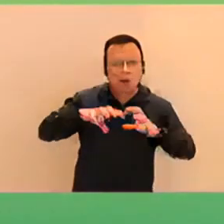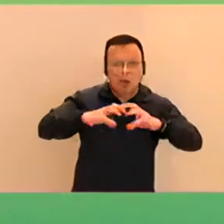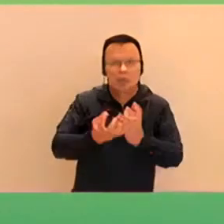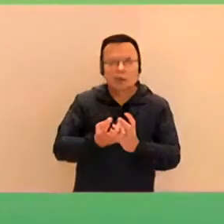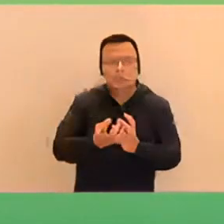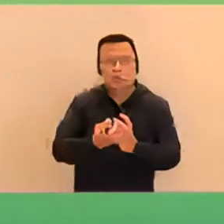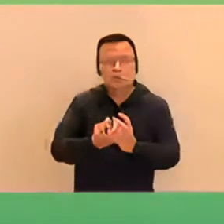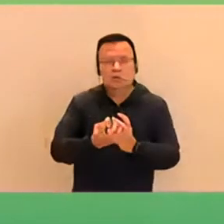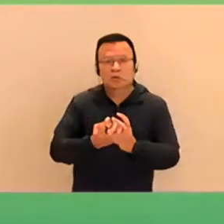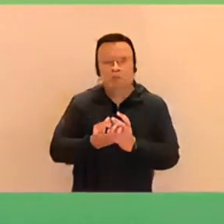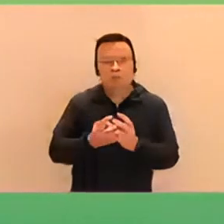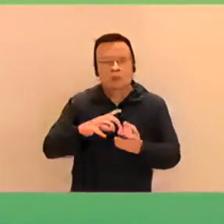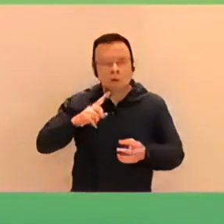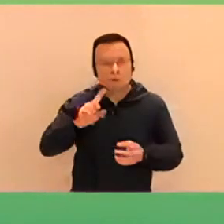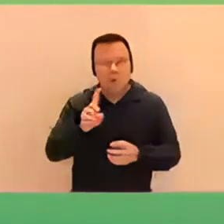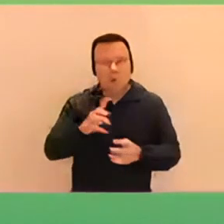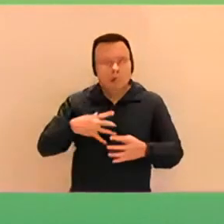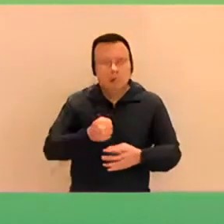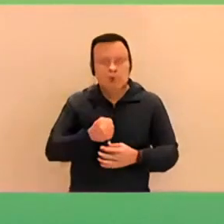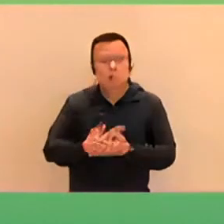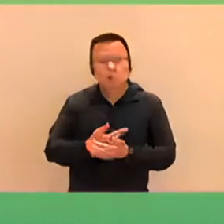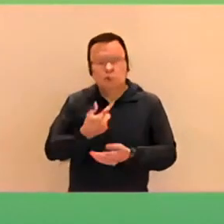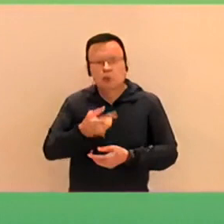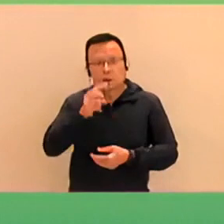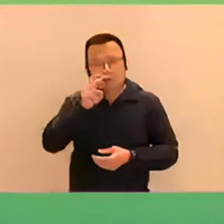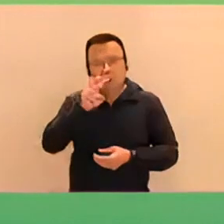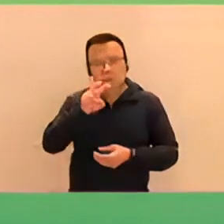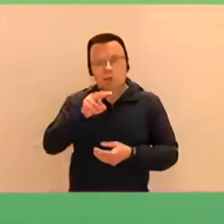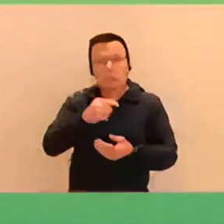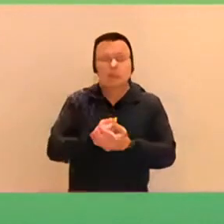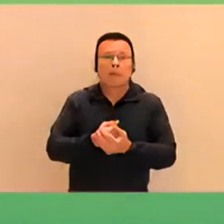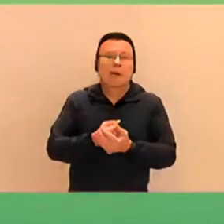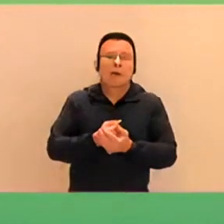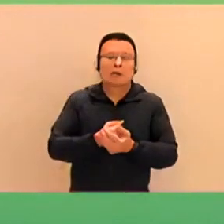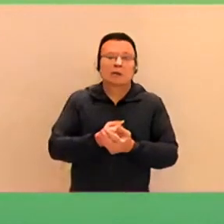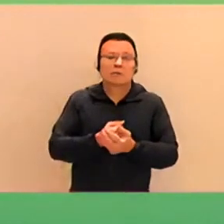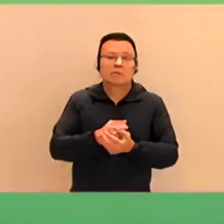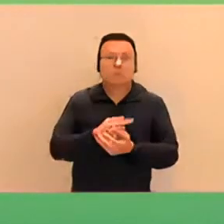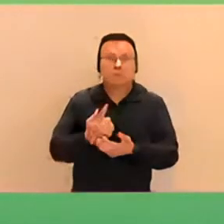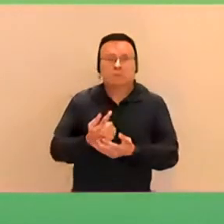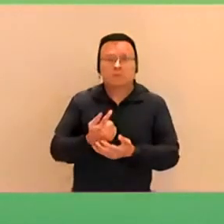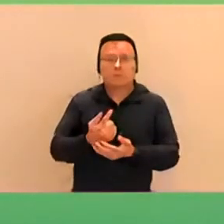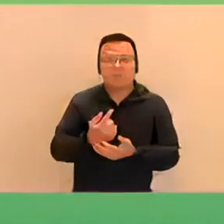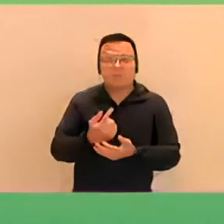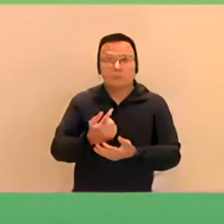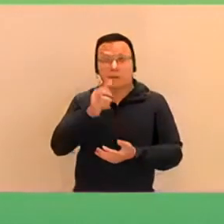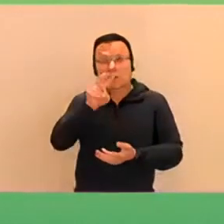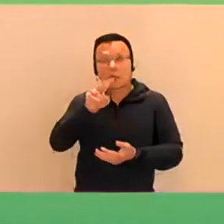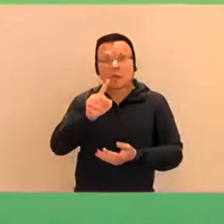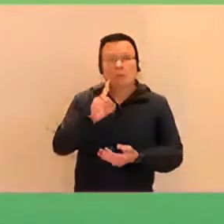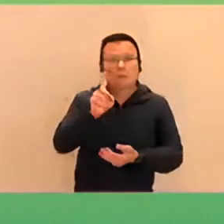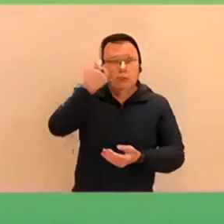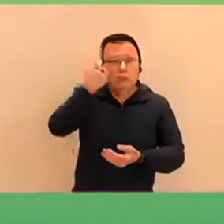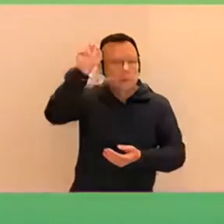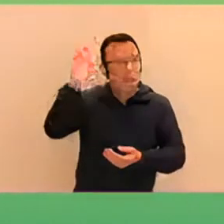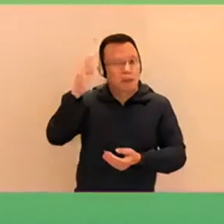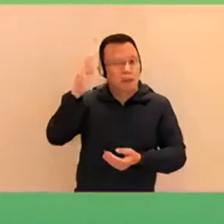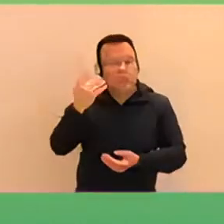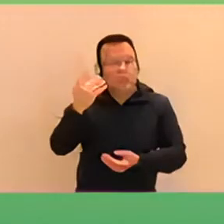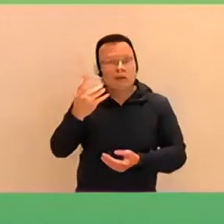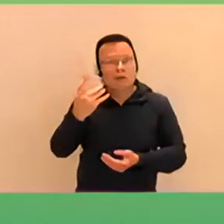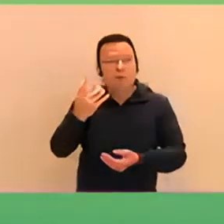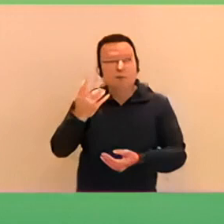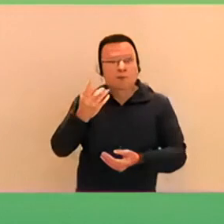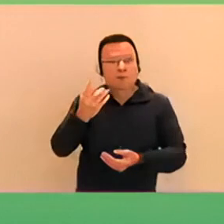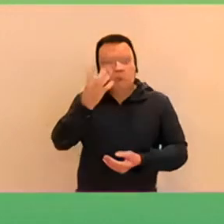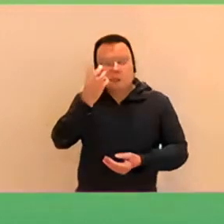weather or the microclimate, they can affect on the energy performance of buildings, and also, of course, the envelope, the